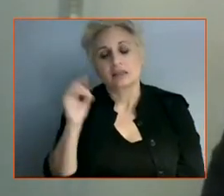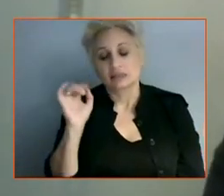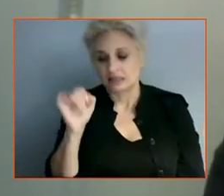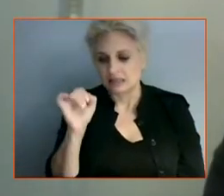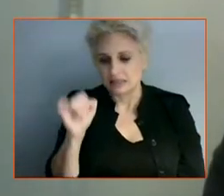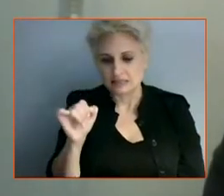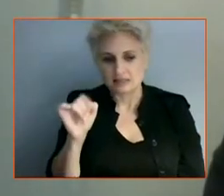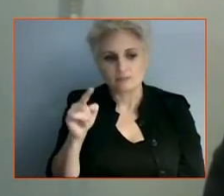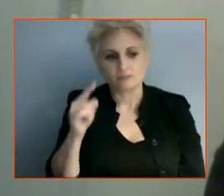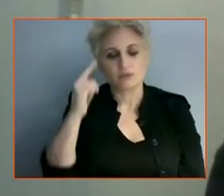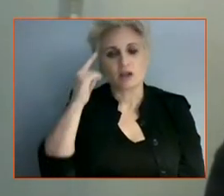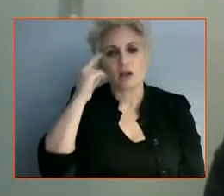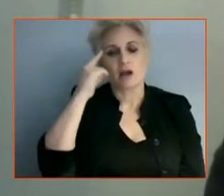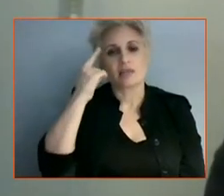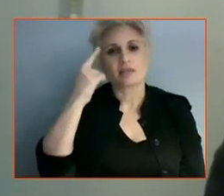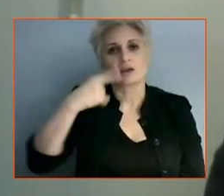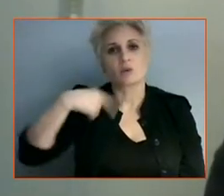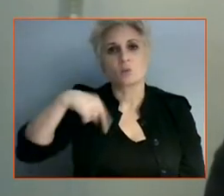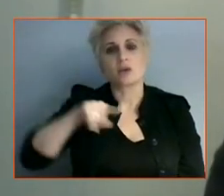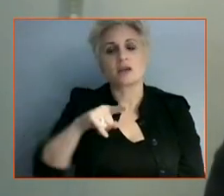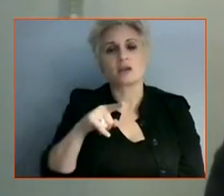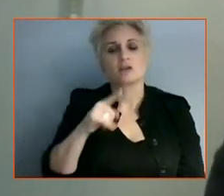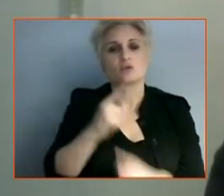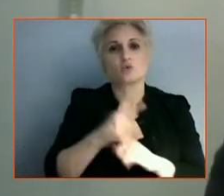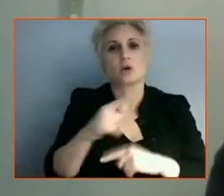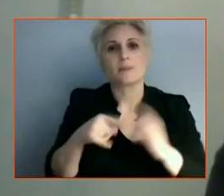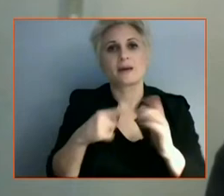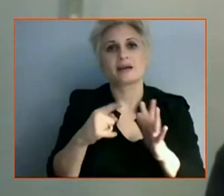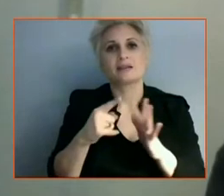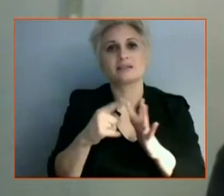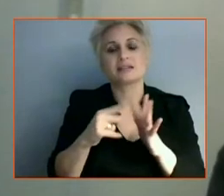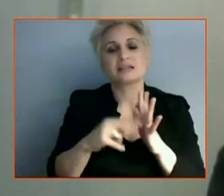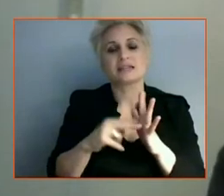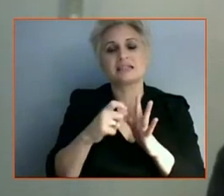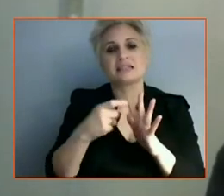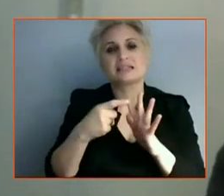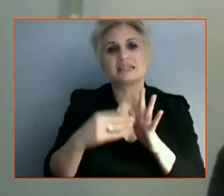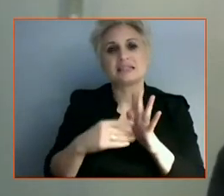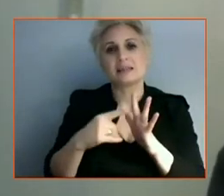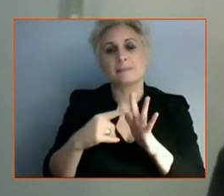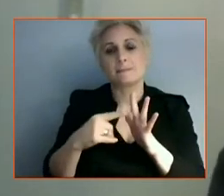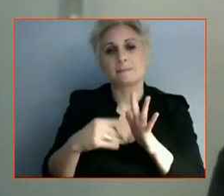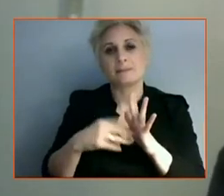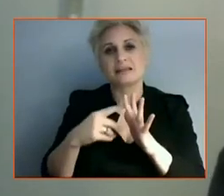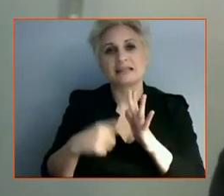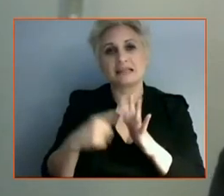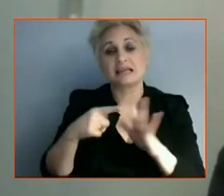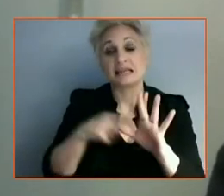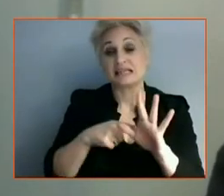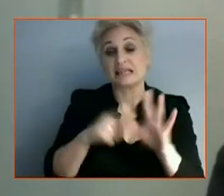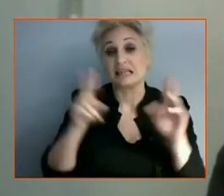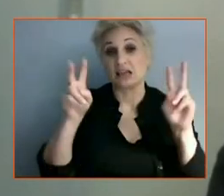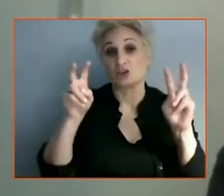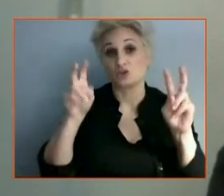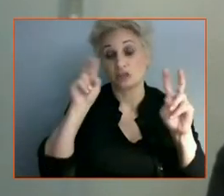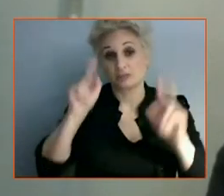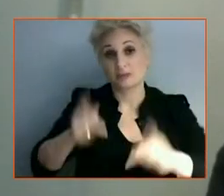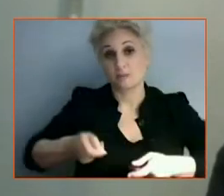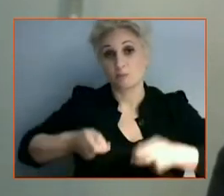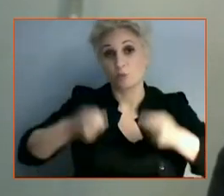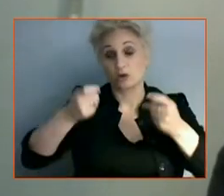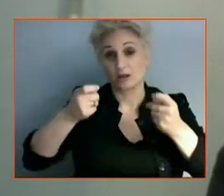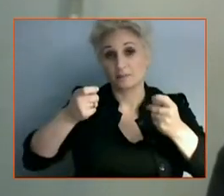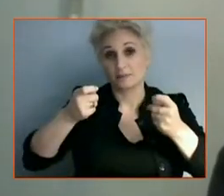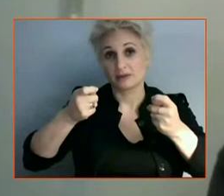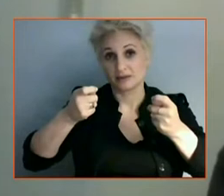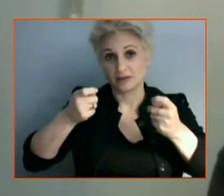been canvassed with the other Associate Minister of Arts, Culture and Heritage, which is appropriately also the Finance Minister, Minister Robertson. And I